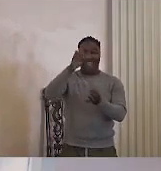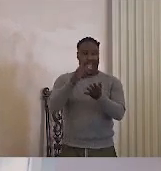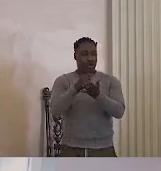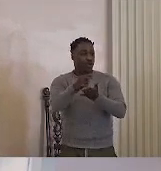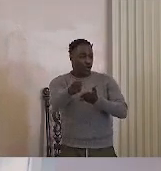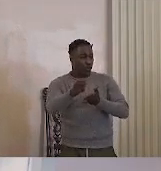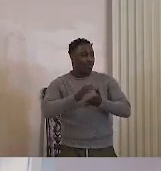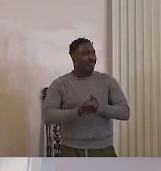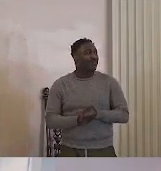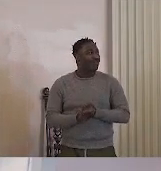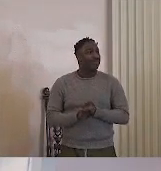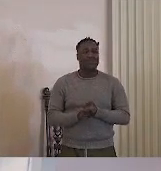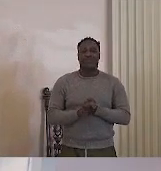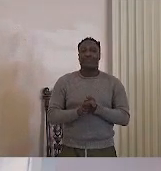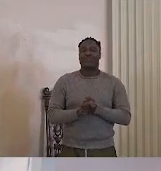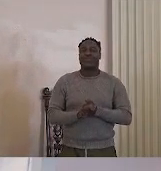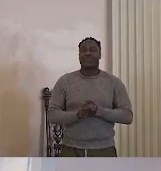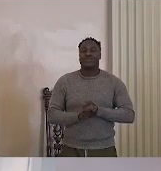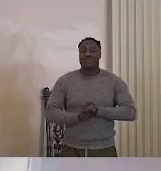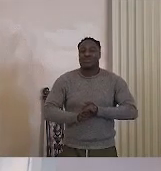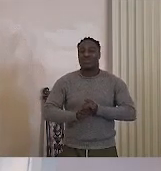truth. Blessed be.